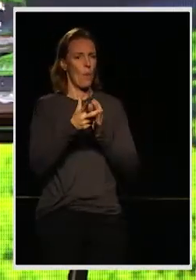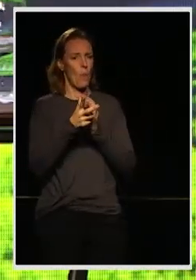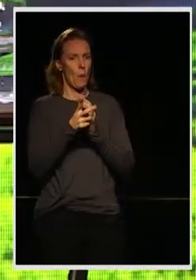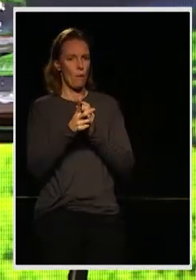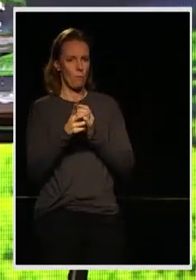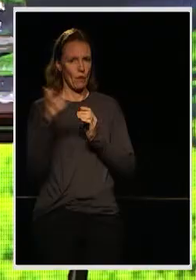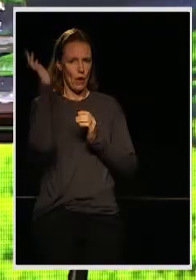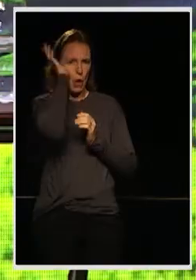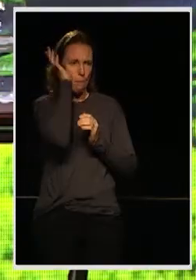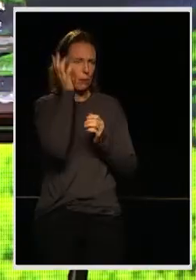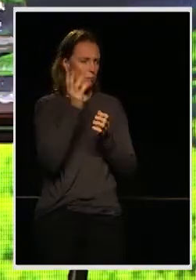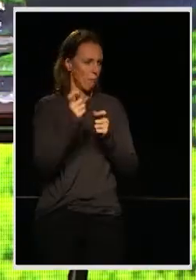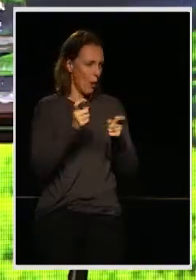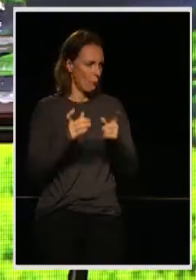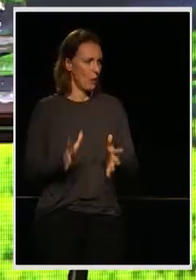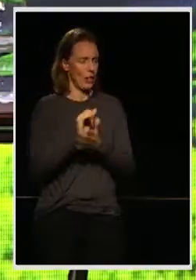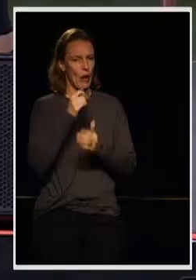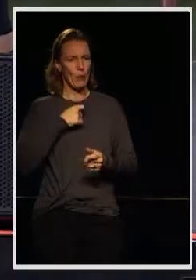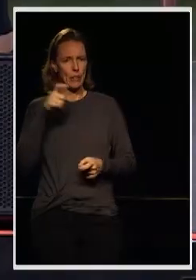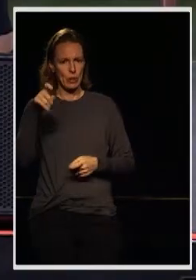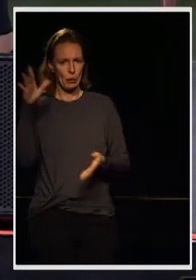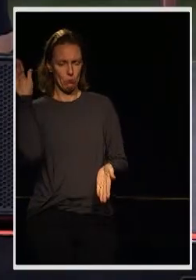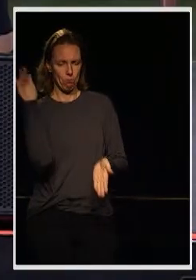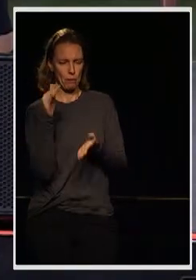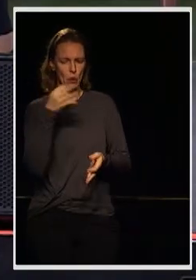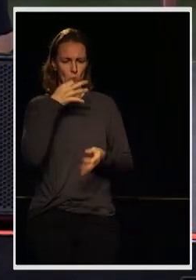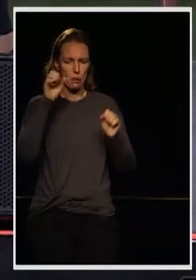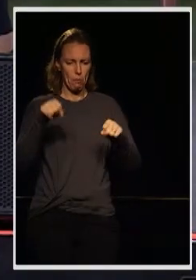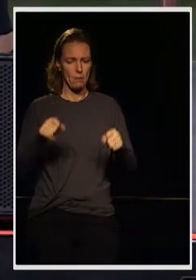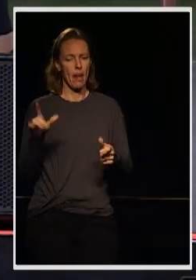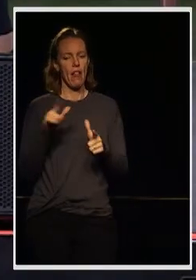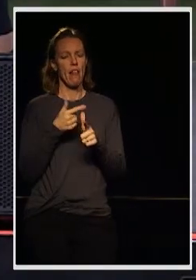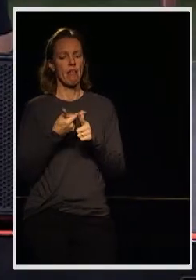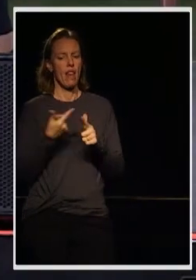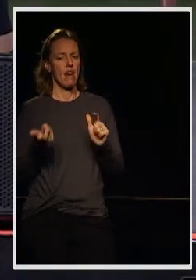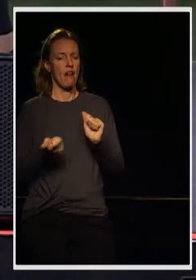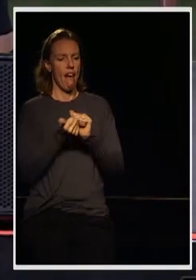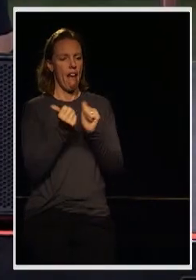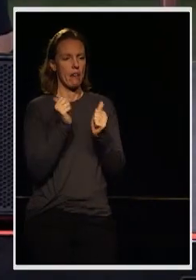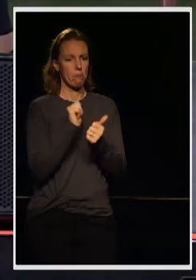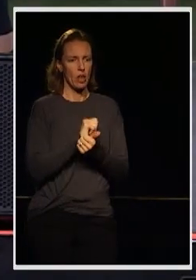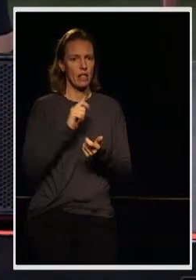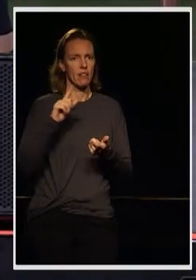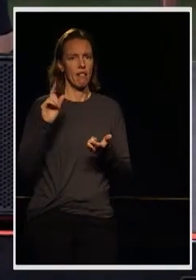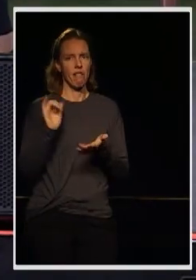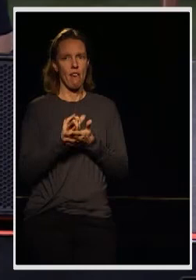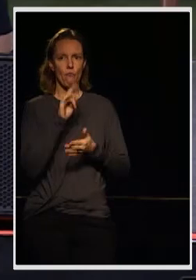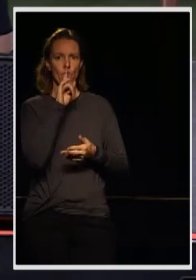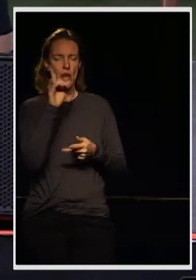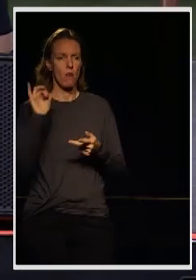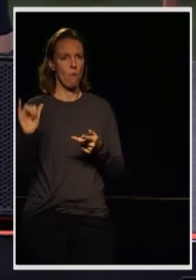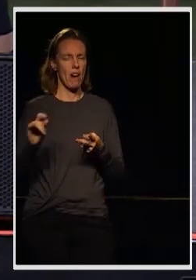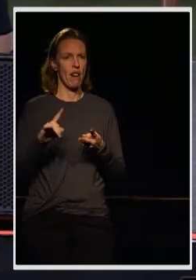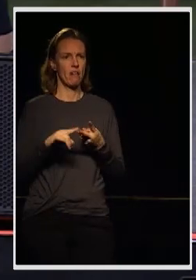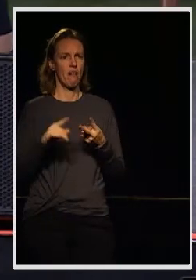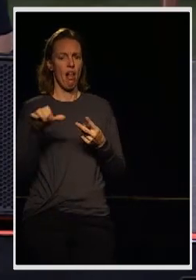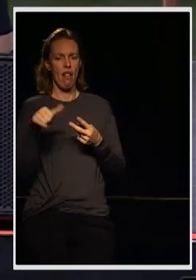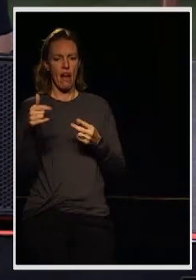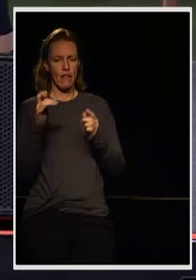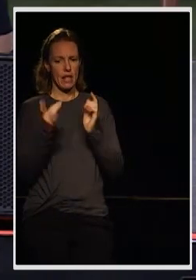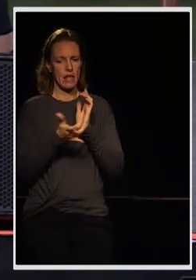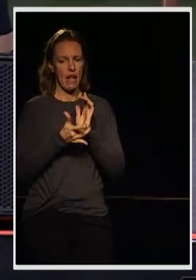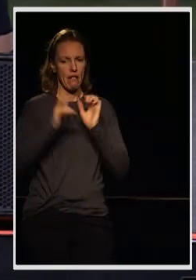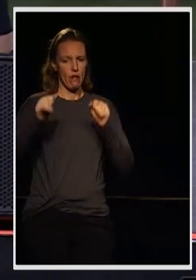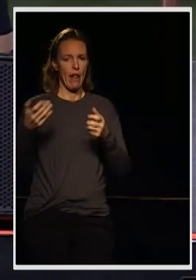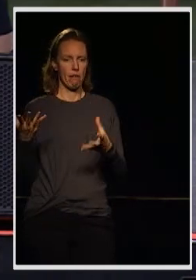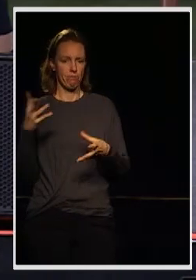waste management. And we need to get those down as soon as possible. Then adaptation. That's really where a lot of these technologies can come